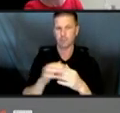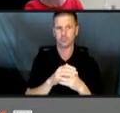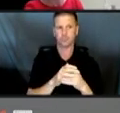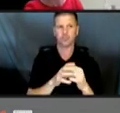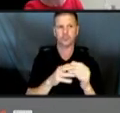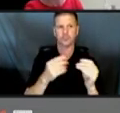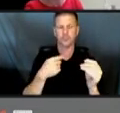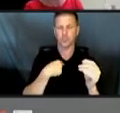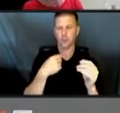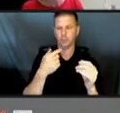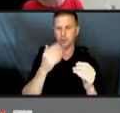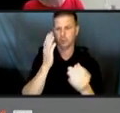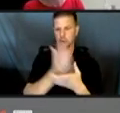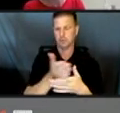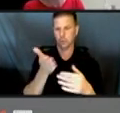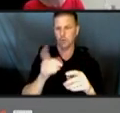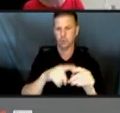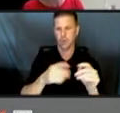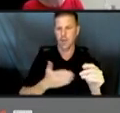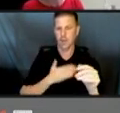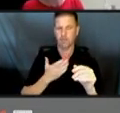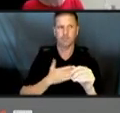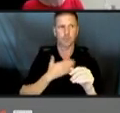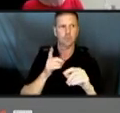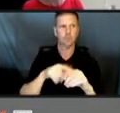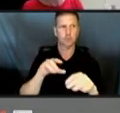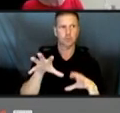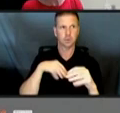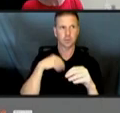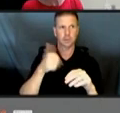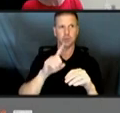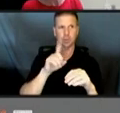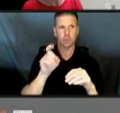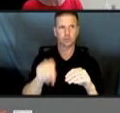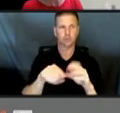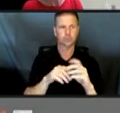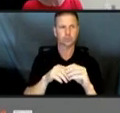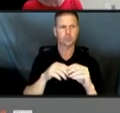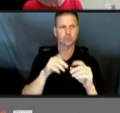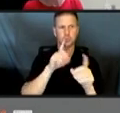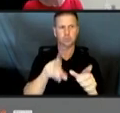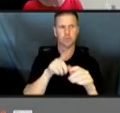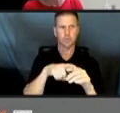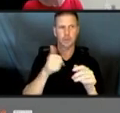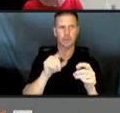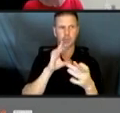I'll stop there, but happy to take any questions or respond to comments.